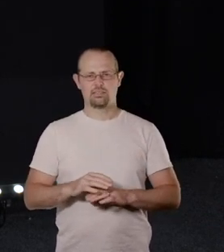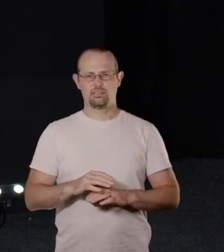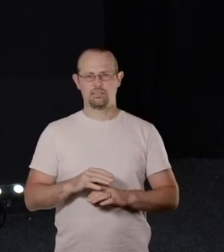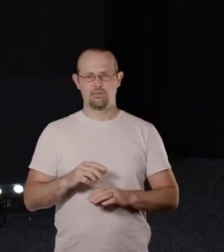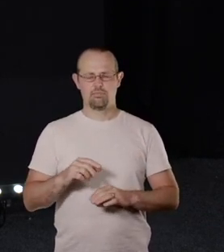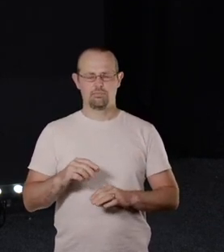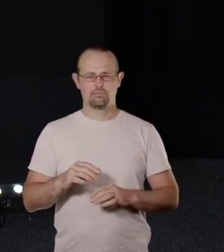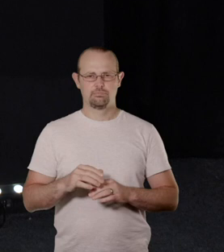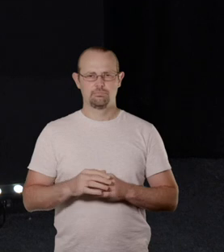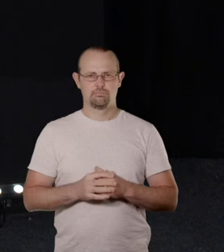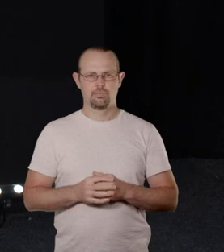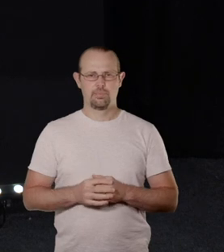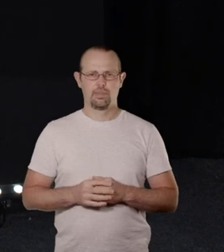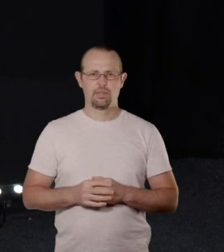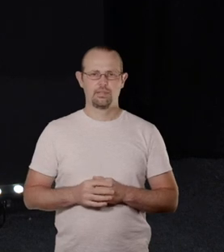a personal,